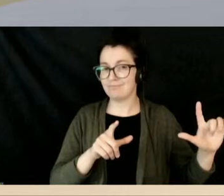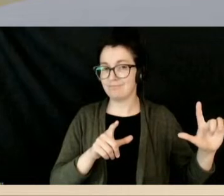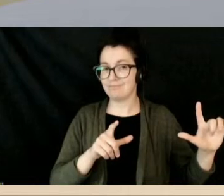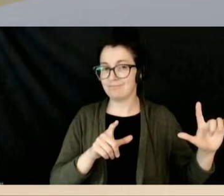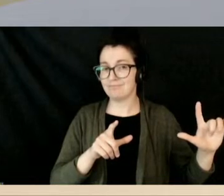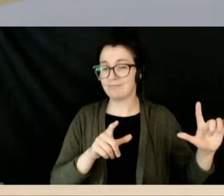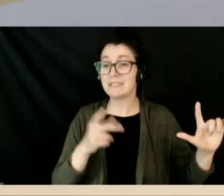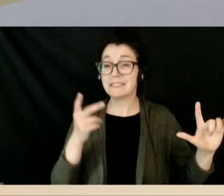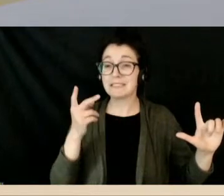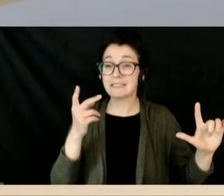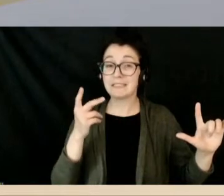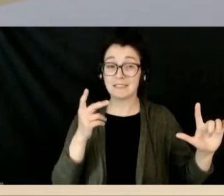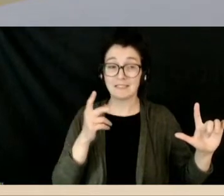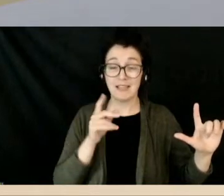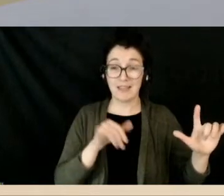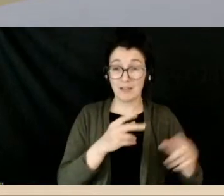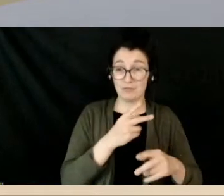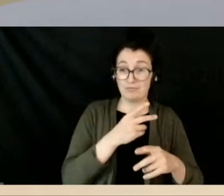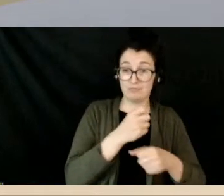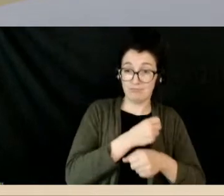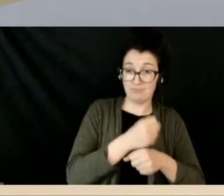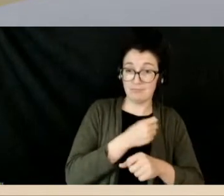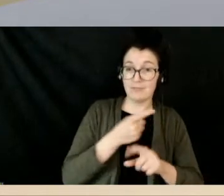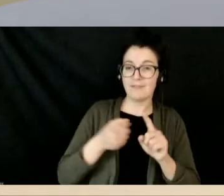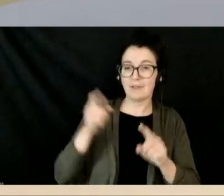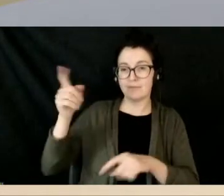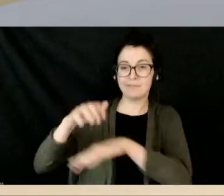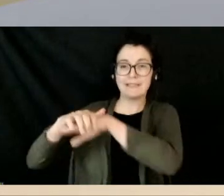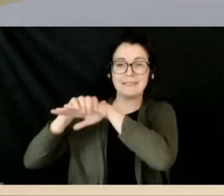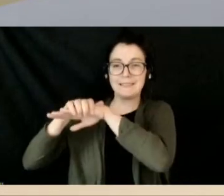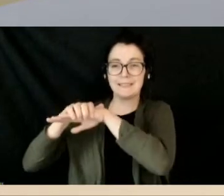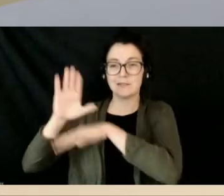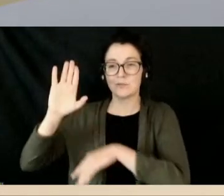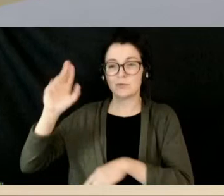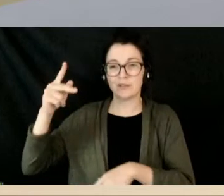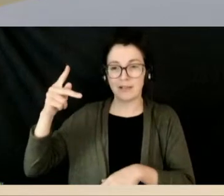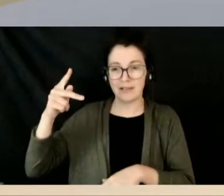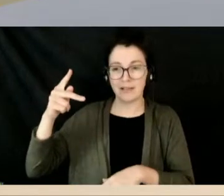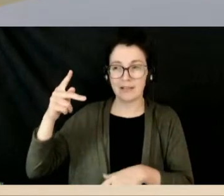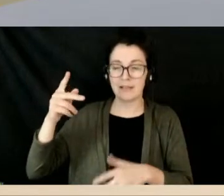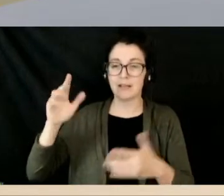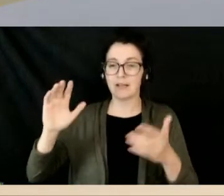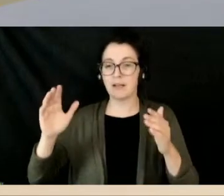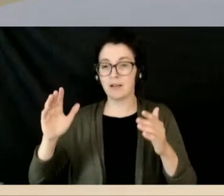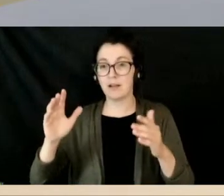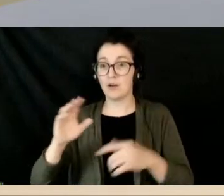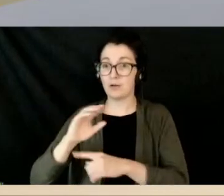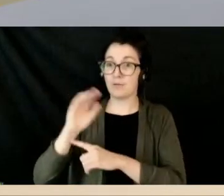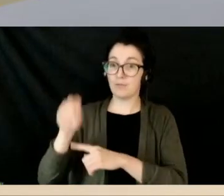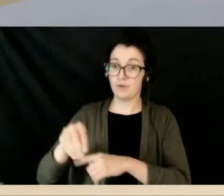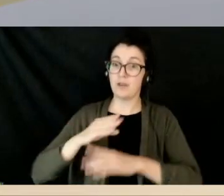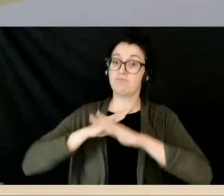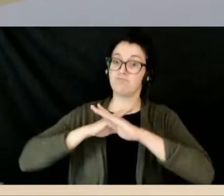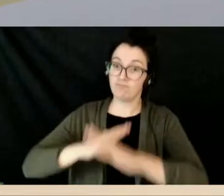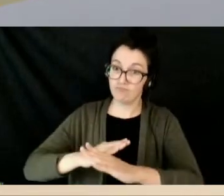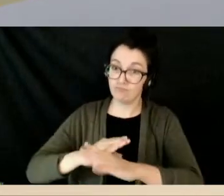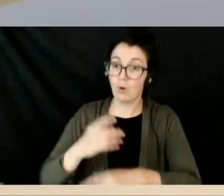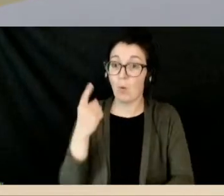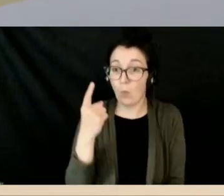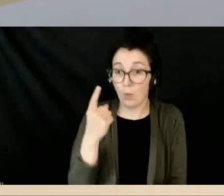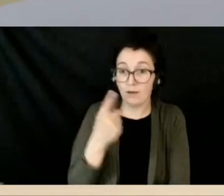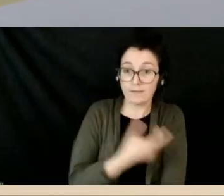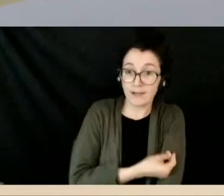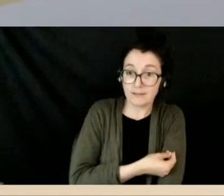United Kingdom, around the effectiveness of 1 dose versus 2 dose, and whether it's a Pfizer or